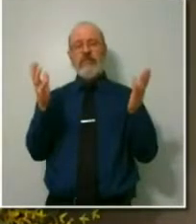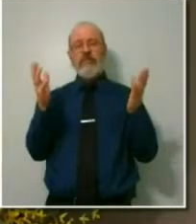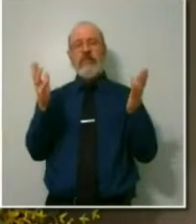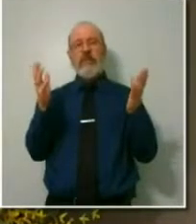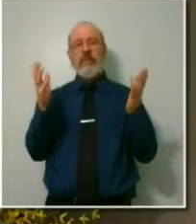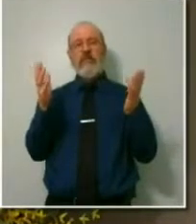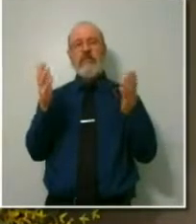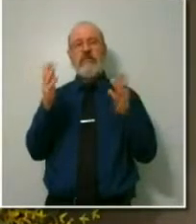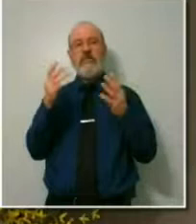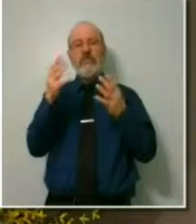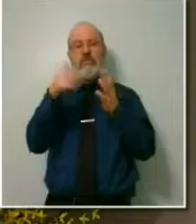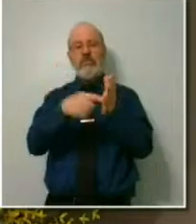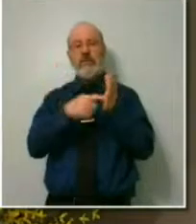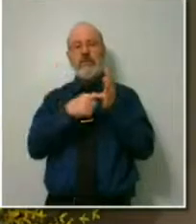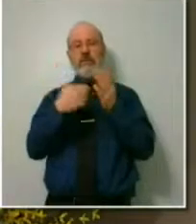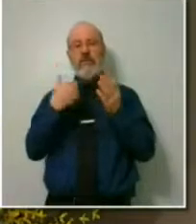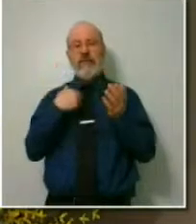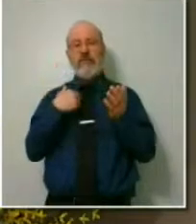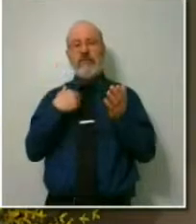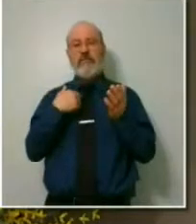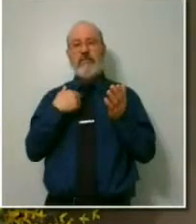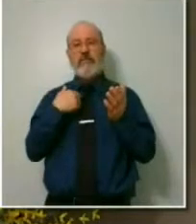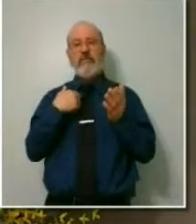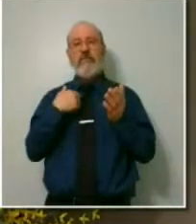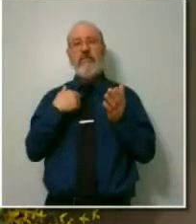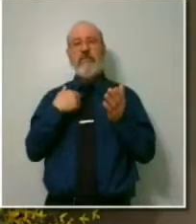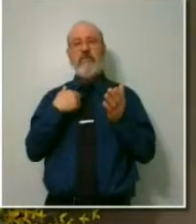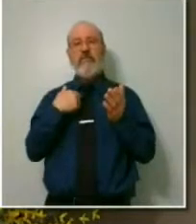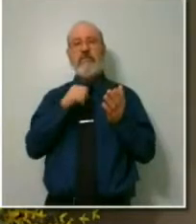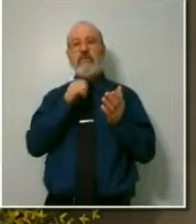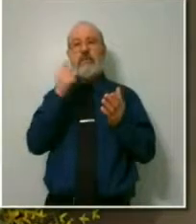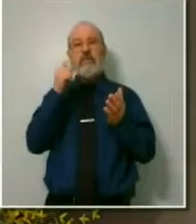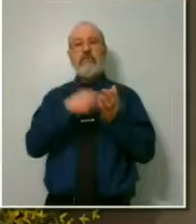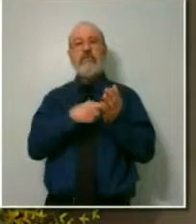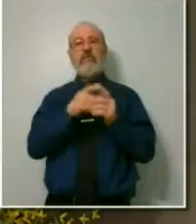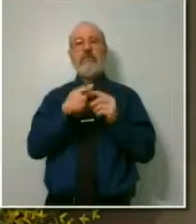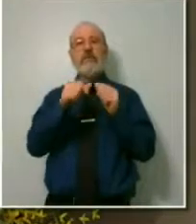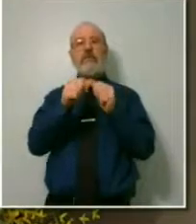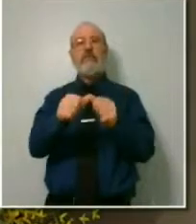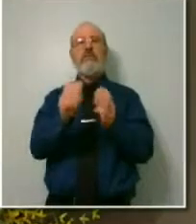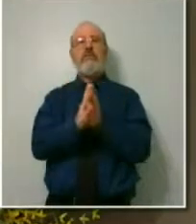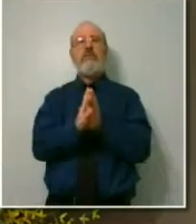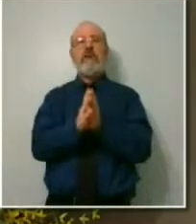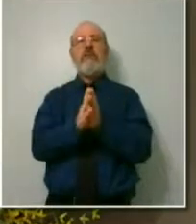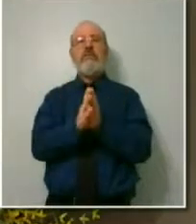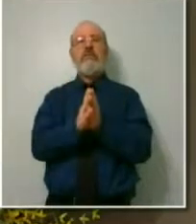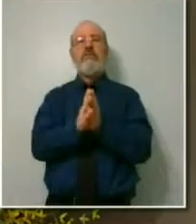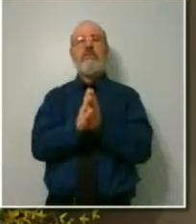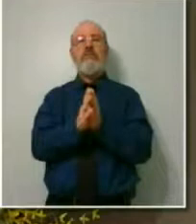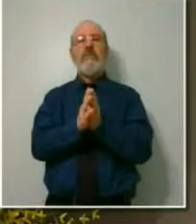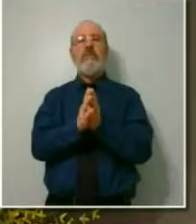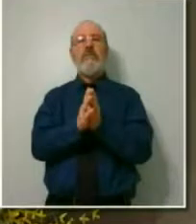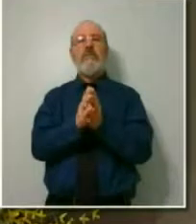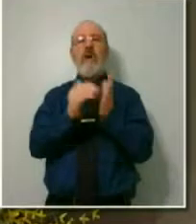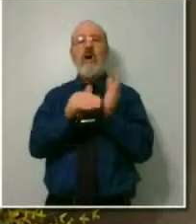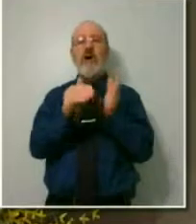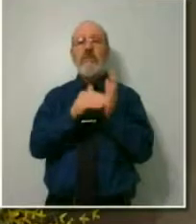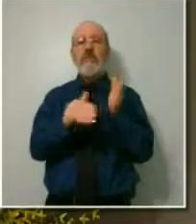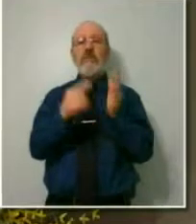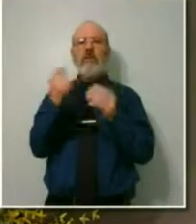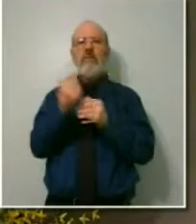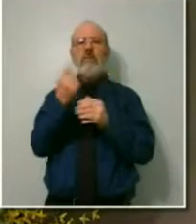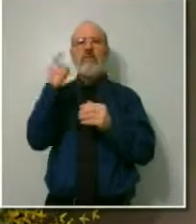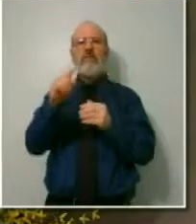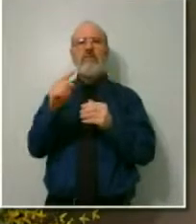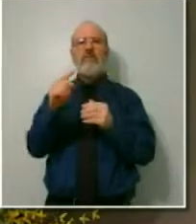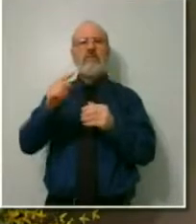are the requests that I have. We didn't note it here, but continue to pray if you would. Often and always for the